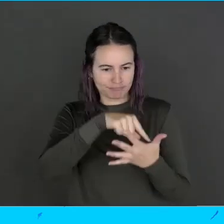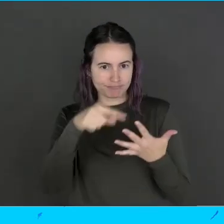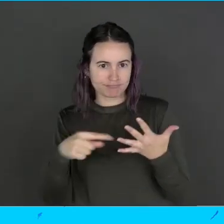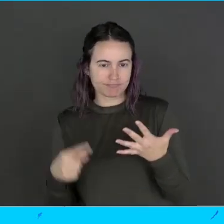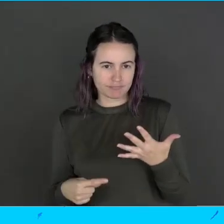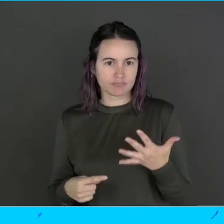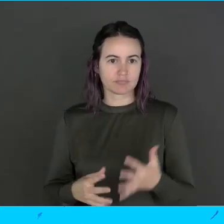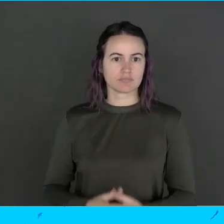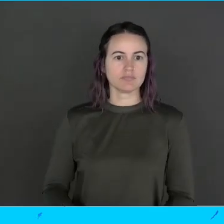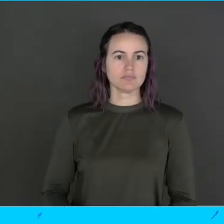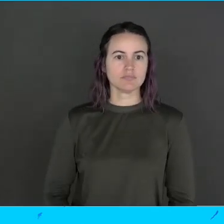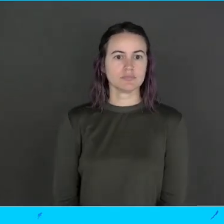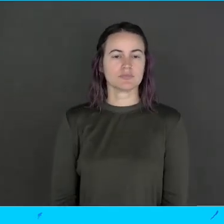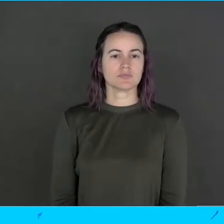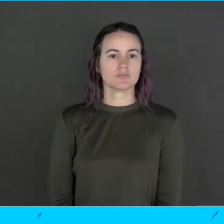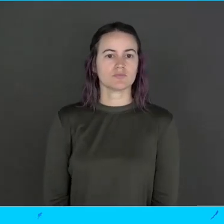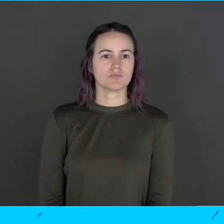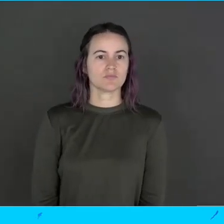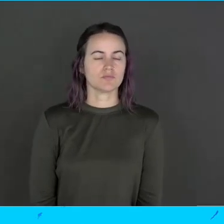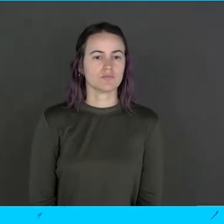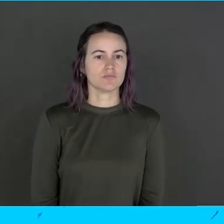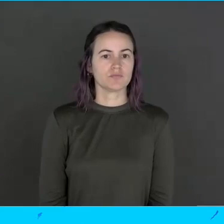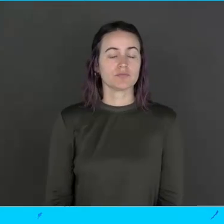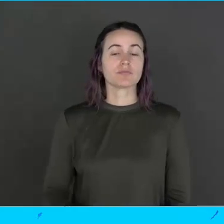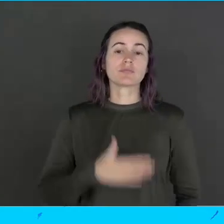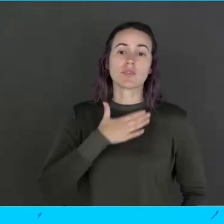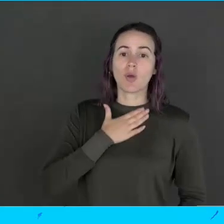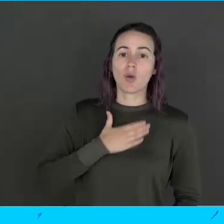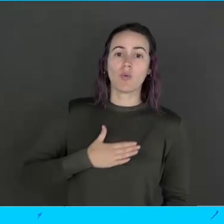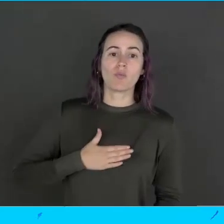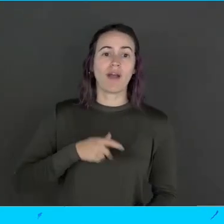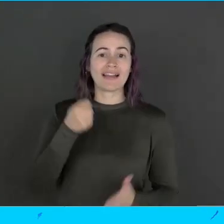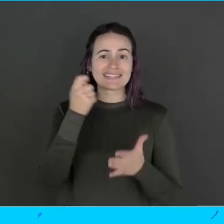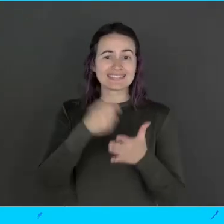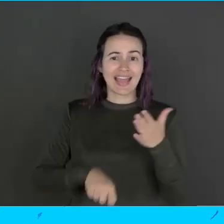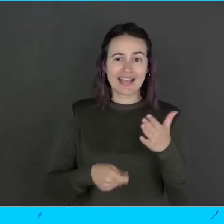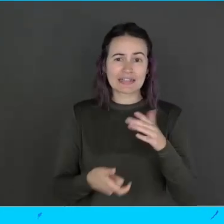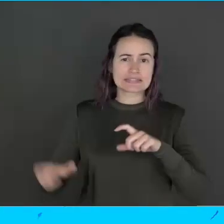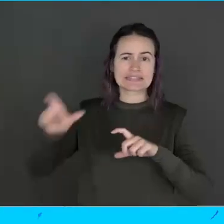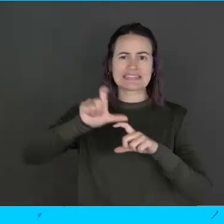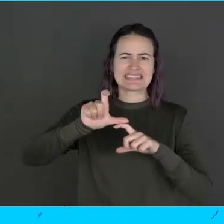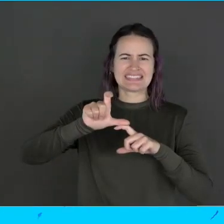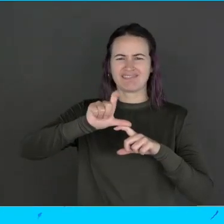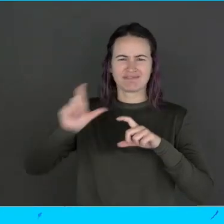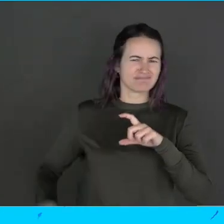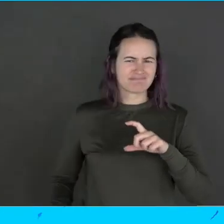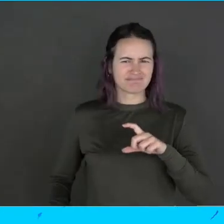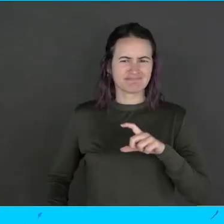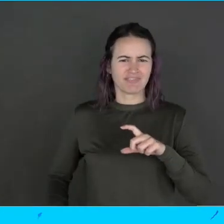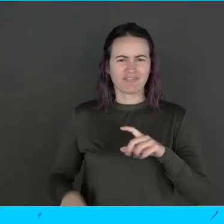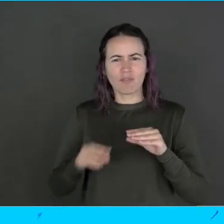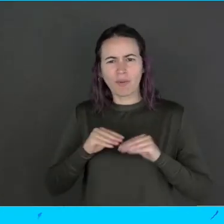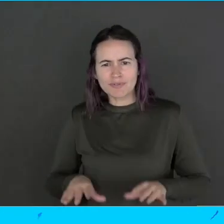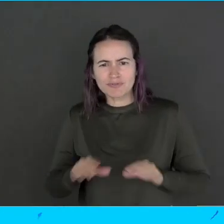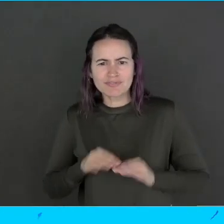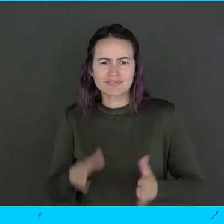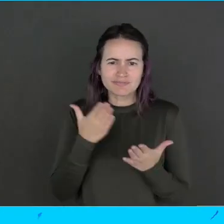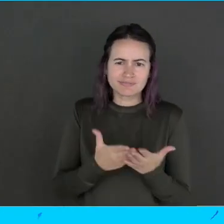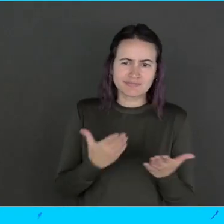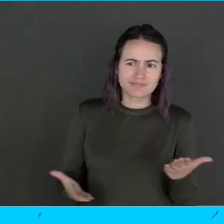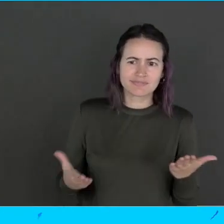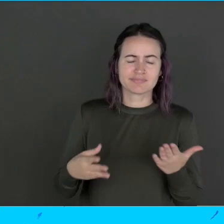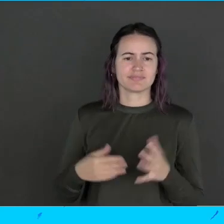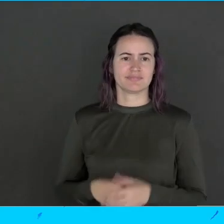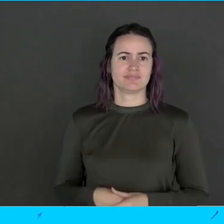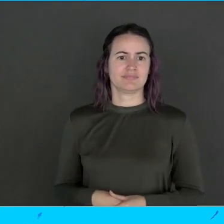reduce all the taxes imposed on sanitary pads to allow all girls to be able to access it. And to improve upon my well-being, I